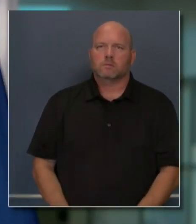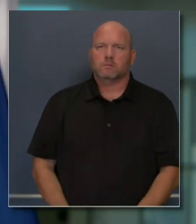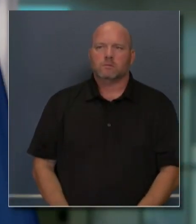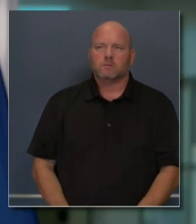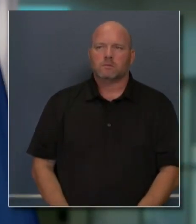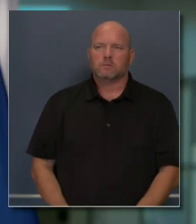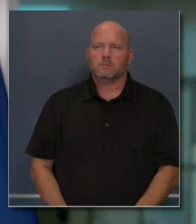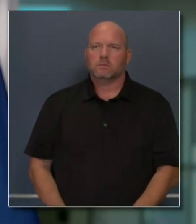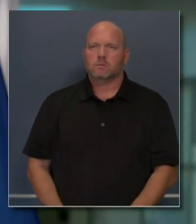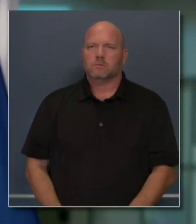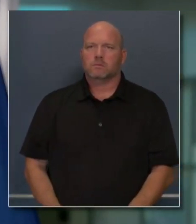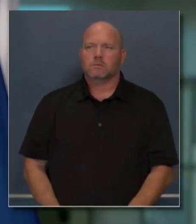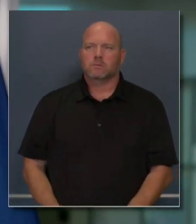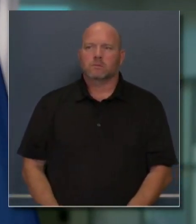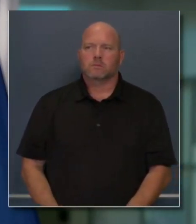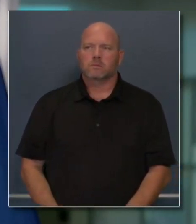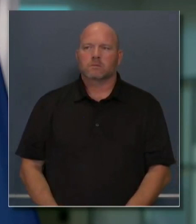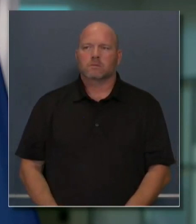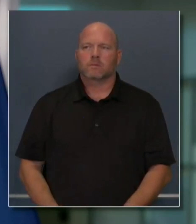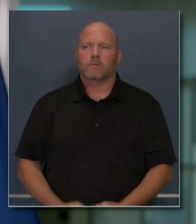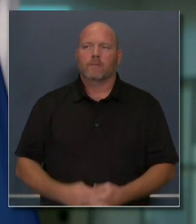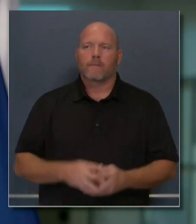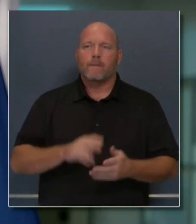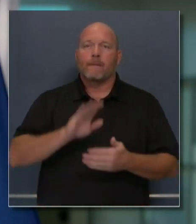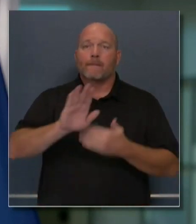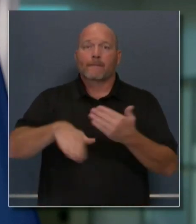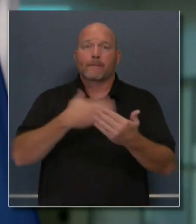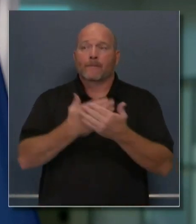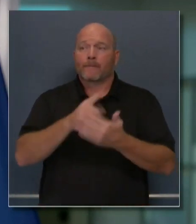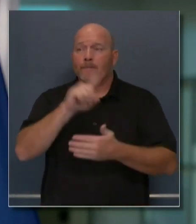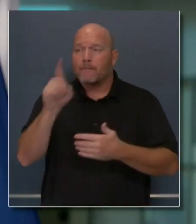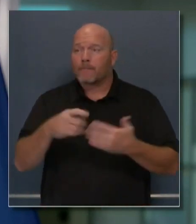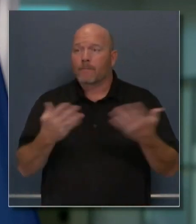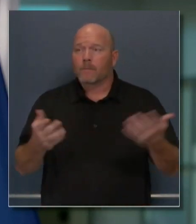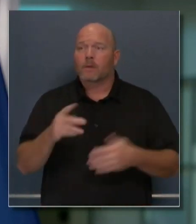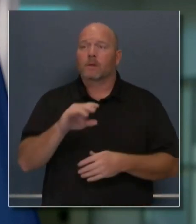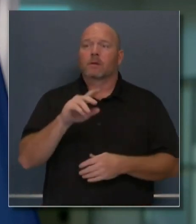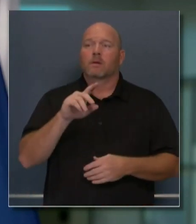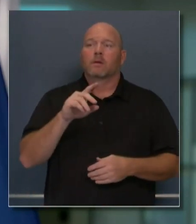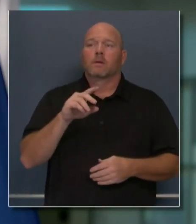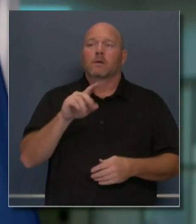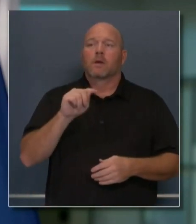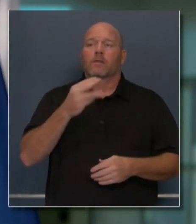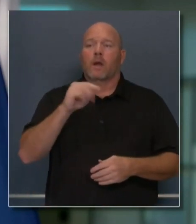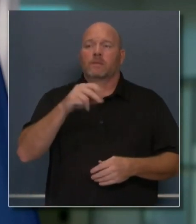Thank you. Thank you, Dr. Galley. Next question. Don Thompson, AP.